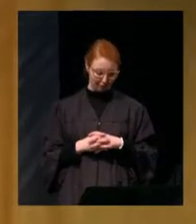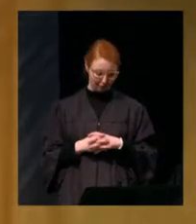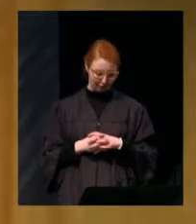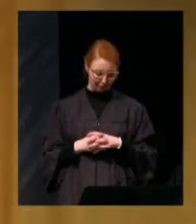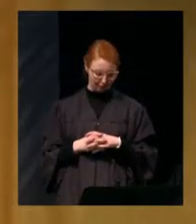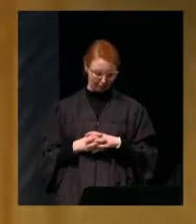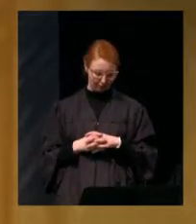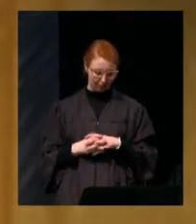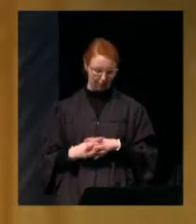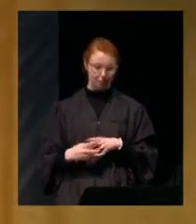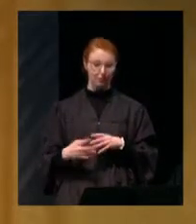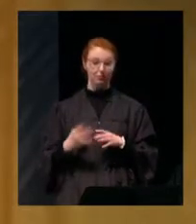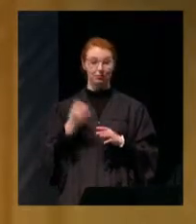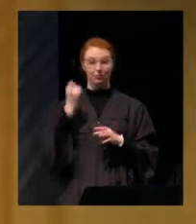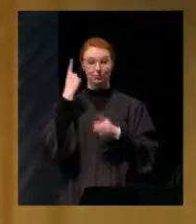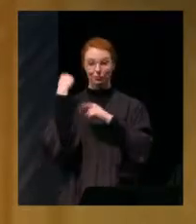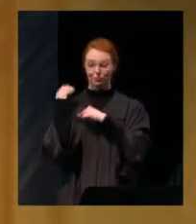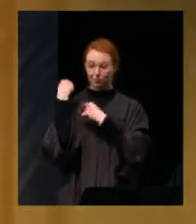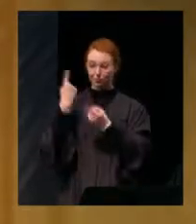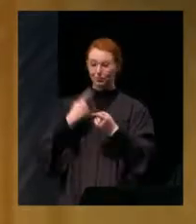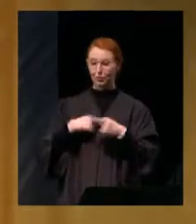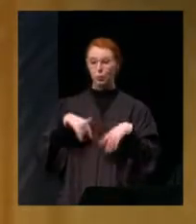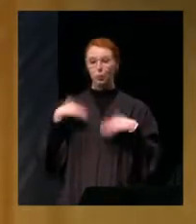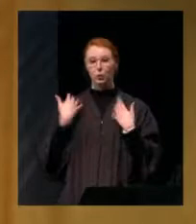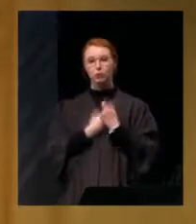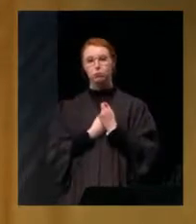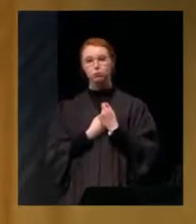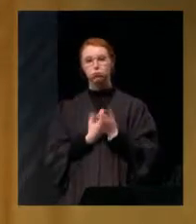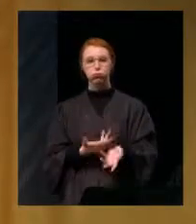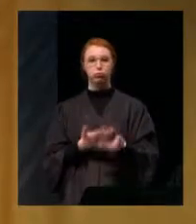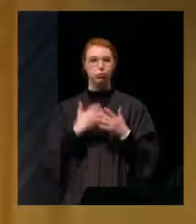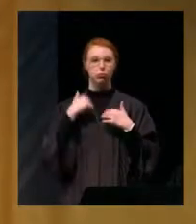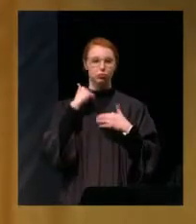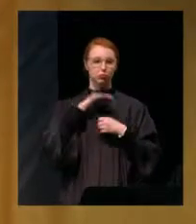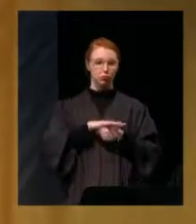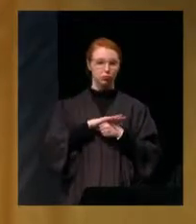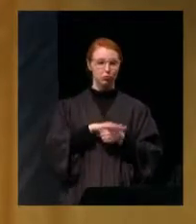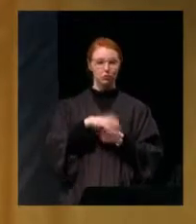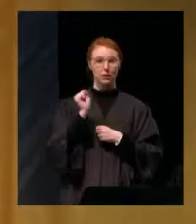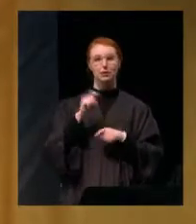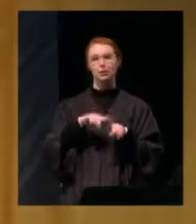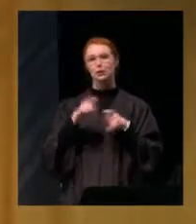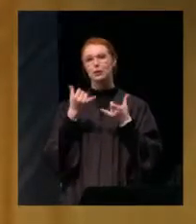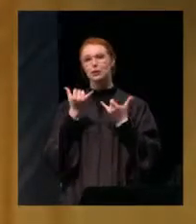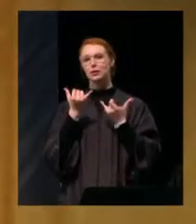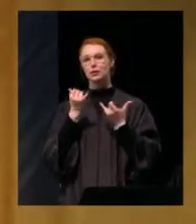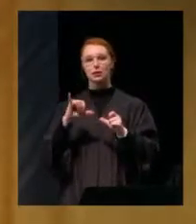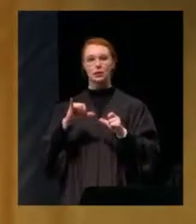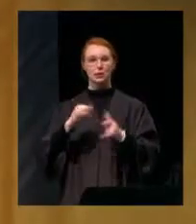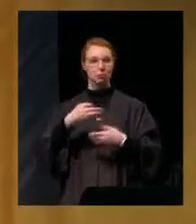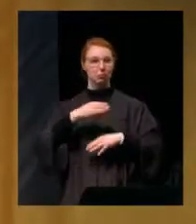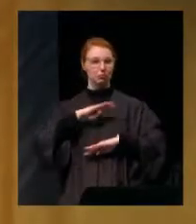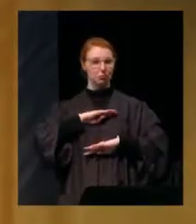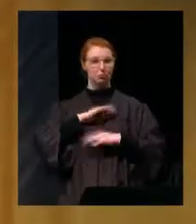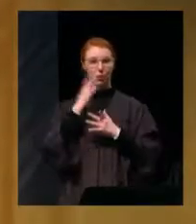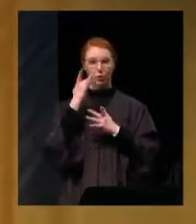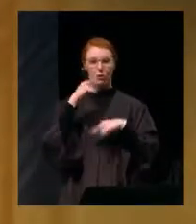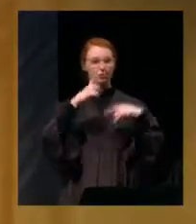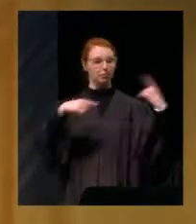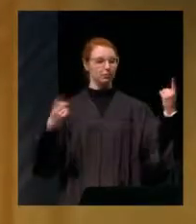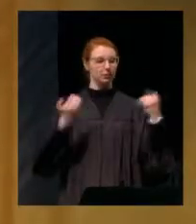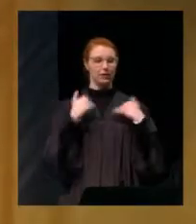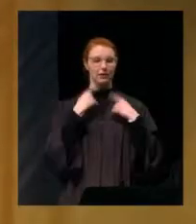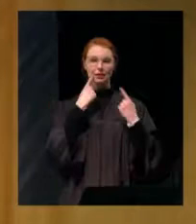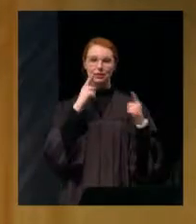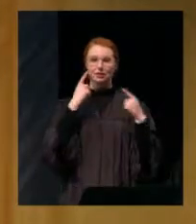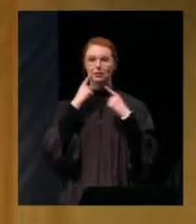As tiring and stressful everything has been, it has all paid off. We've amounted to various successes in each facet